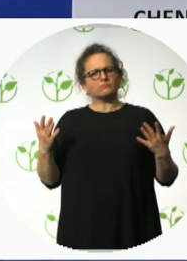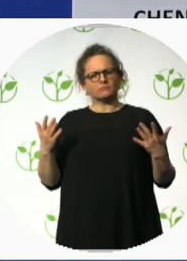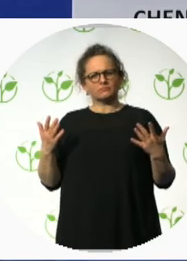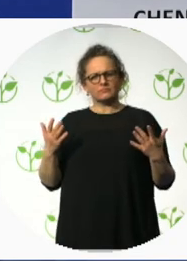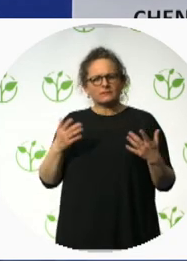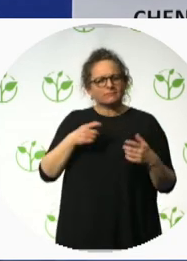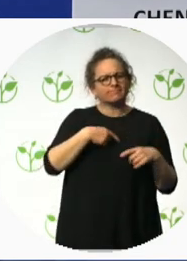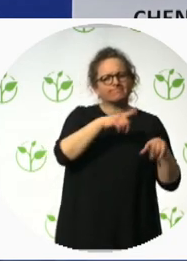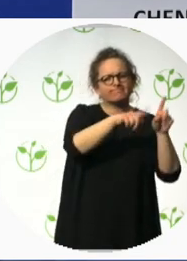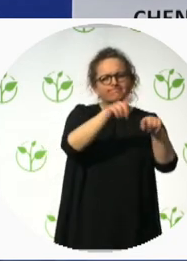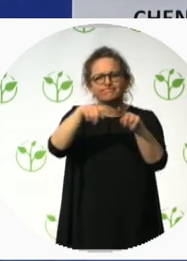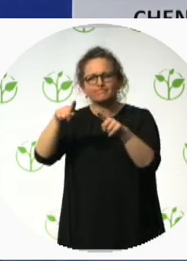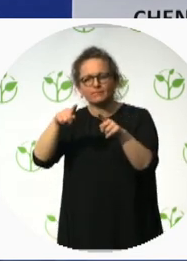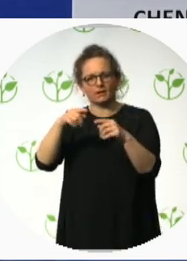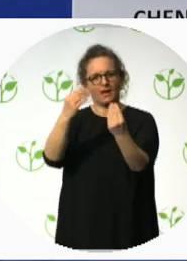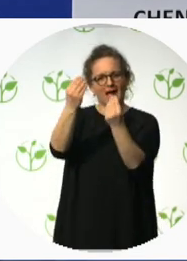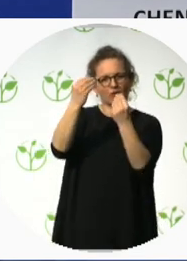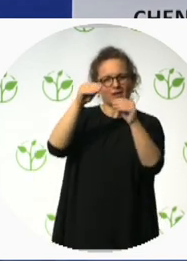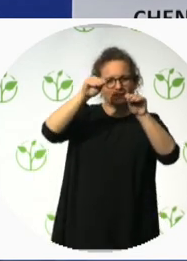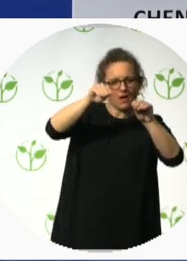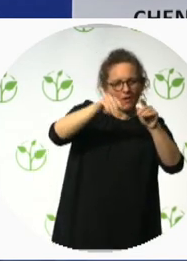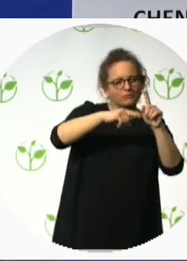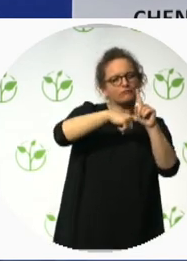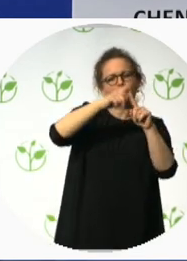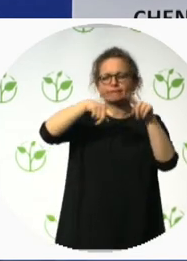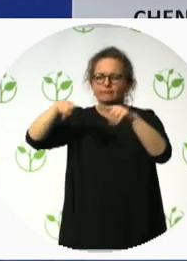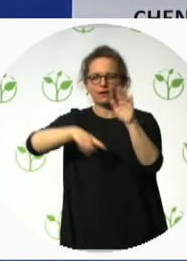hearing students, so we need more time